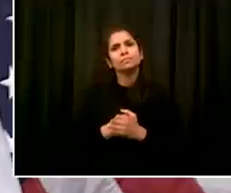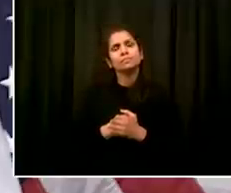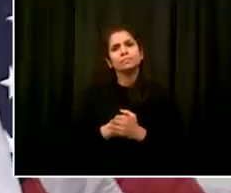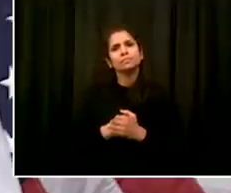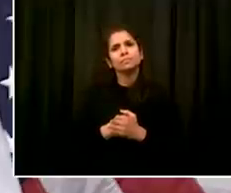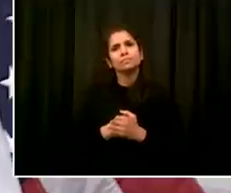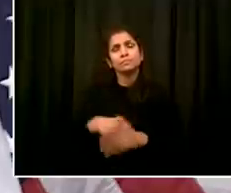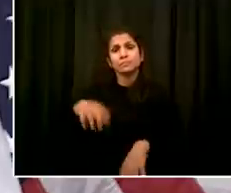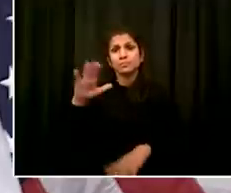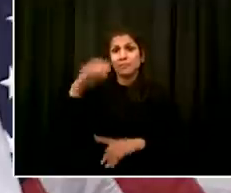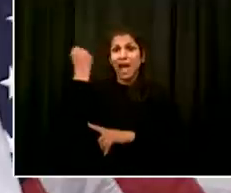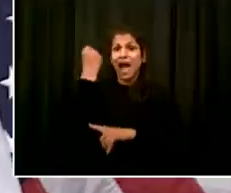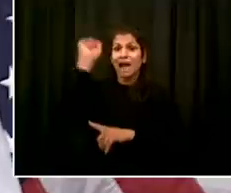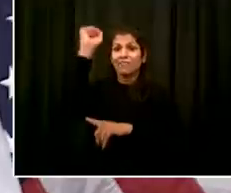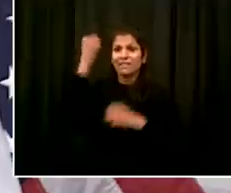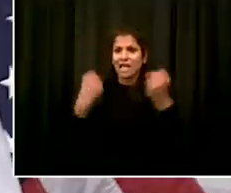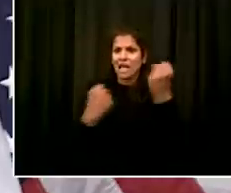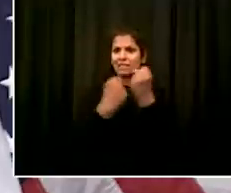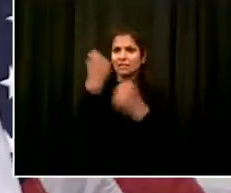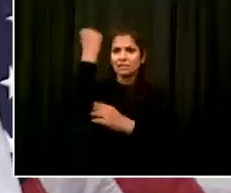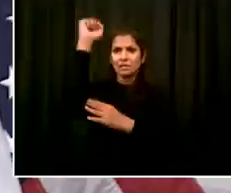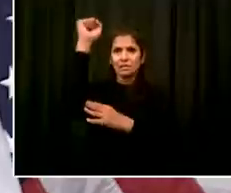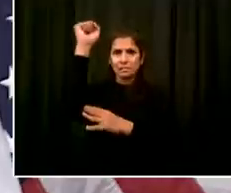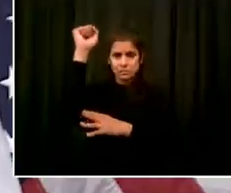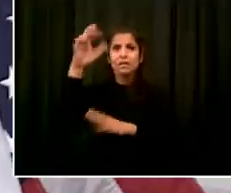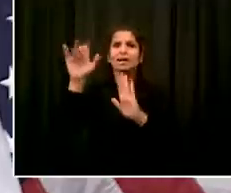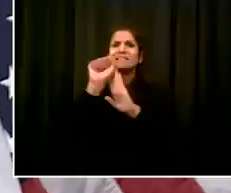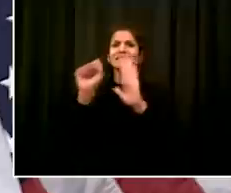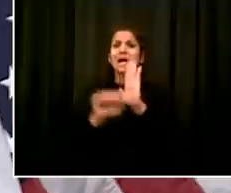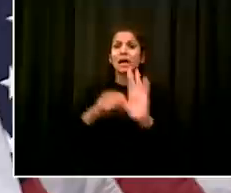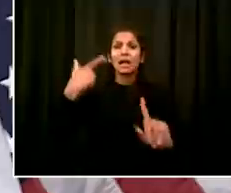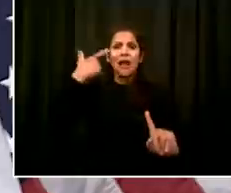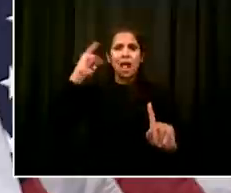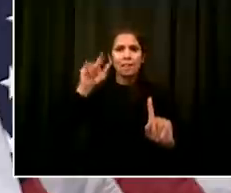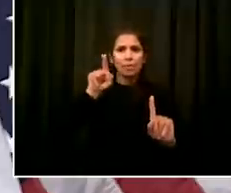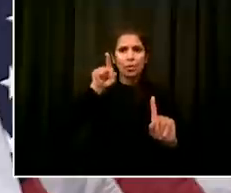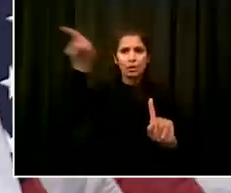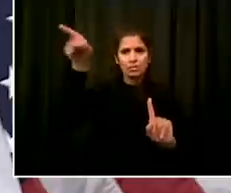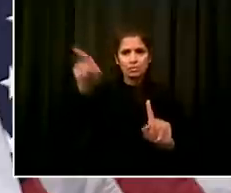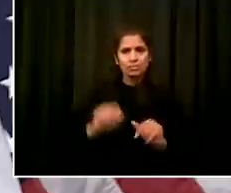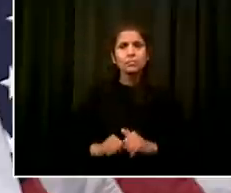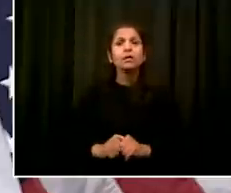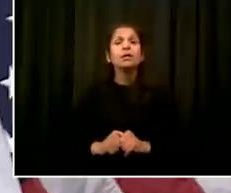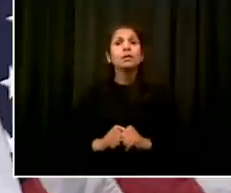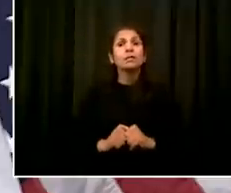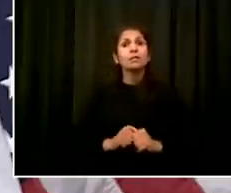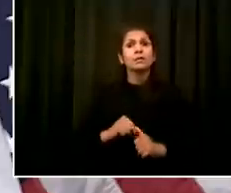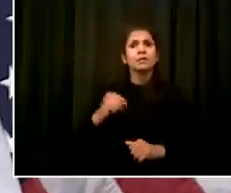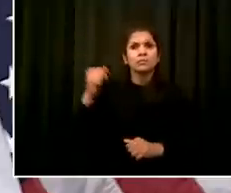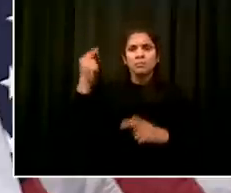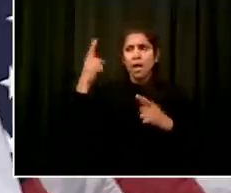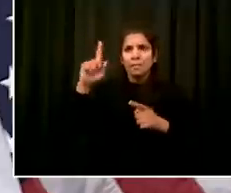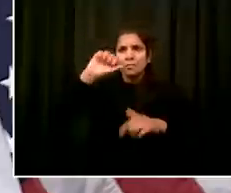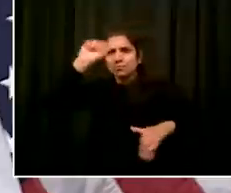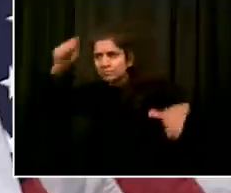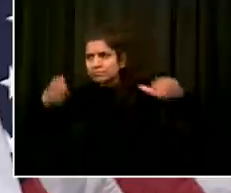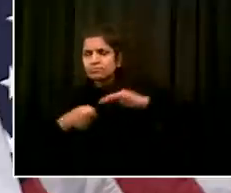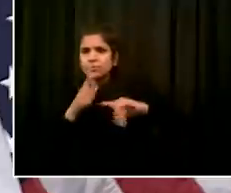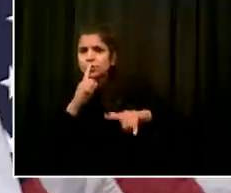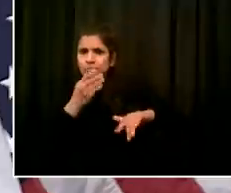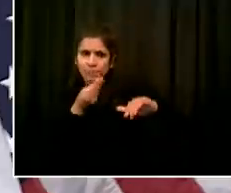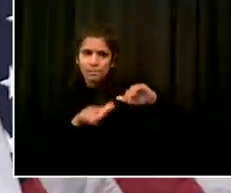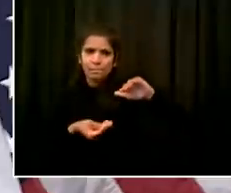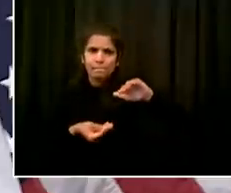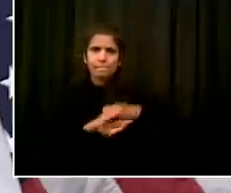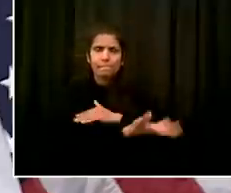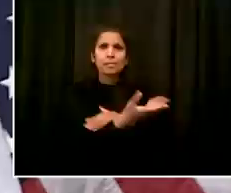this country, are being paid to take this movement, which is a good movement, and turn it into violence. I